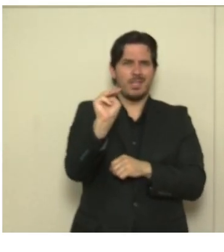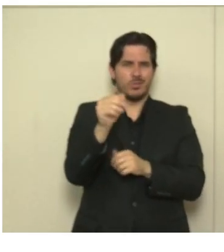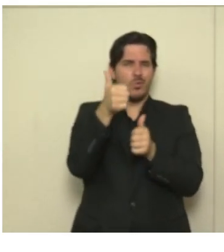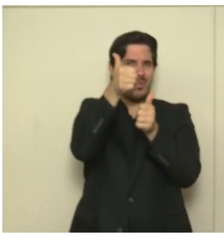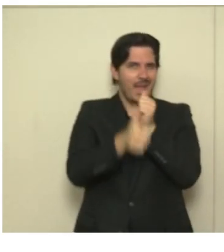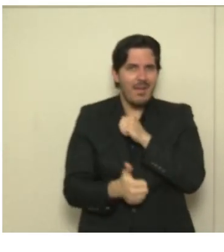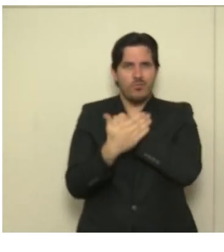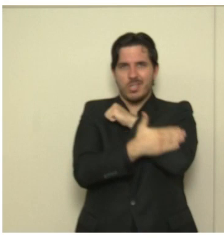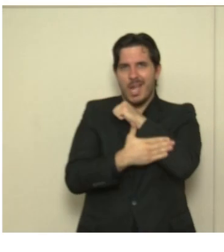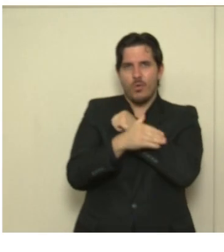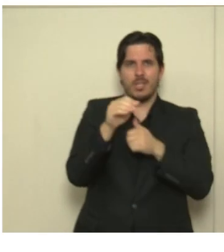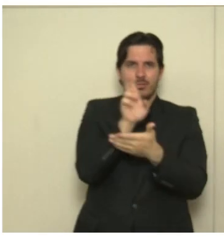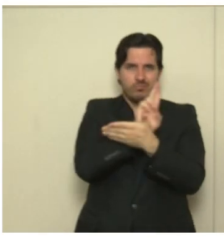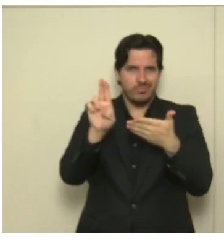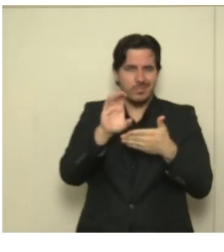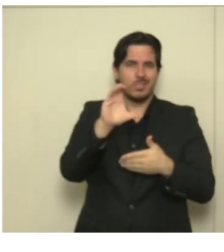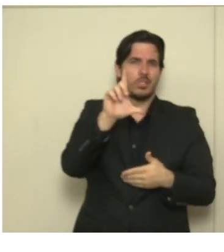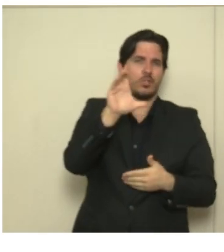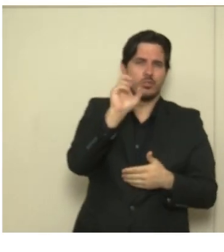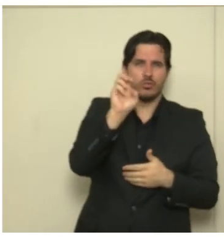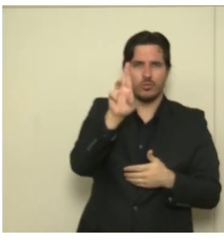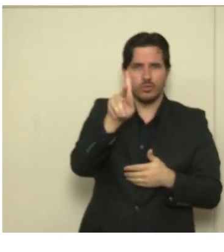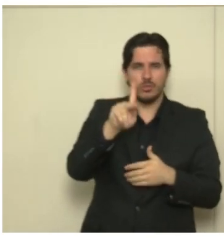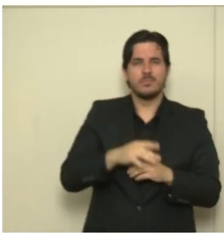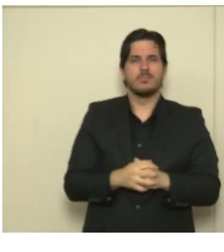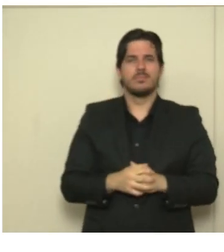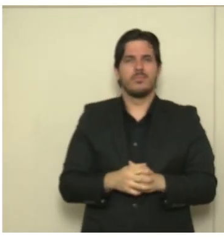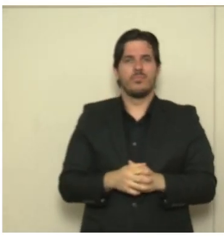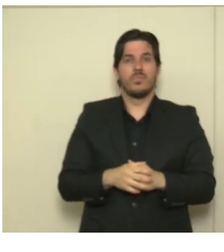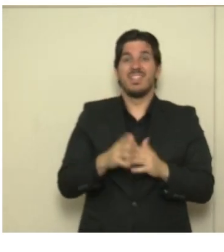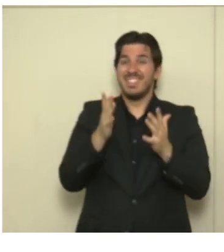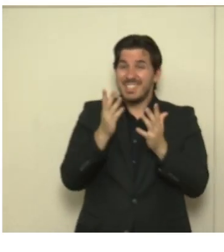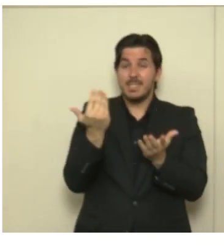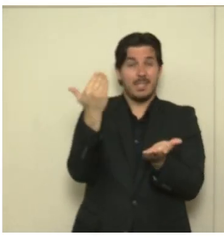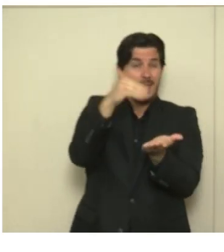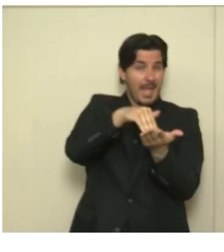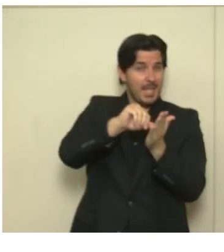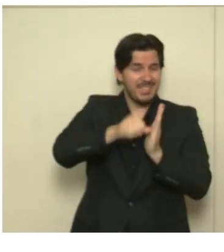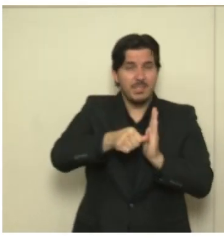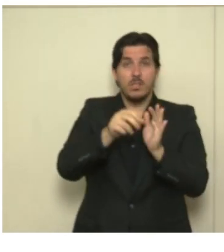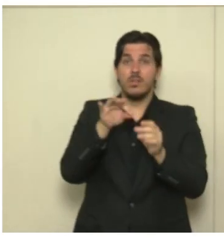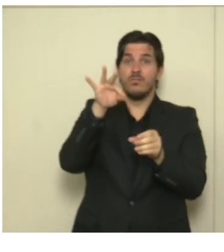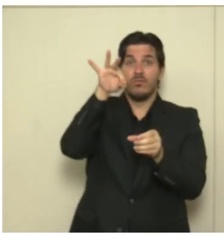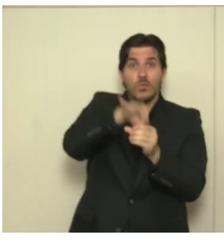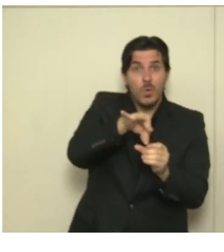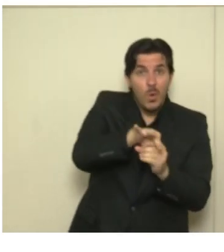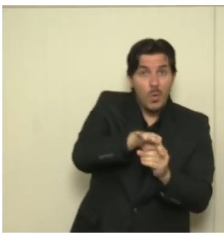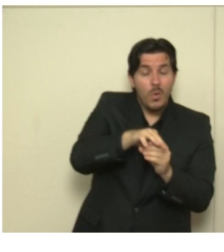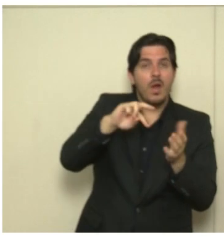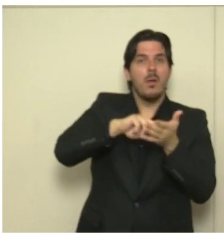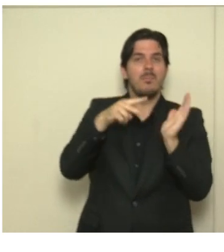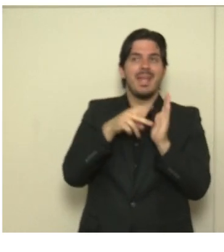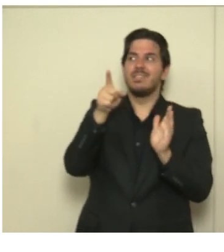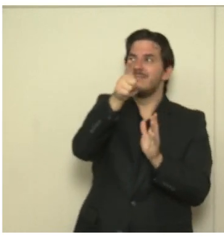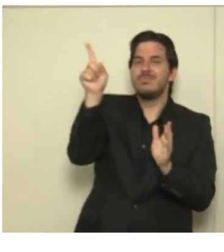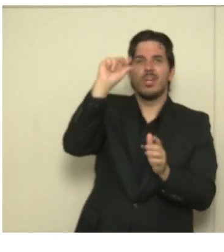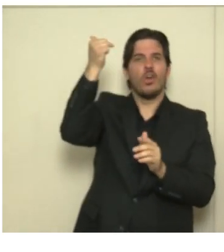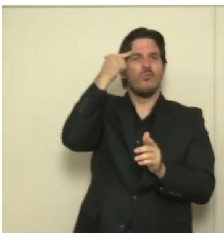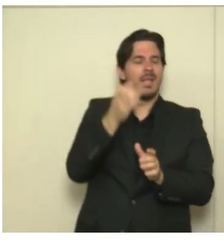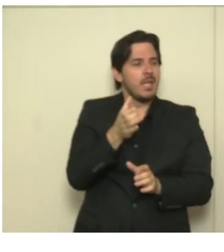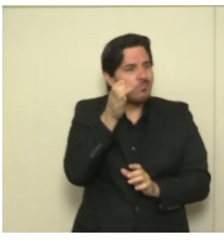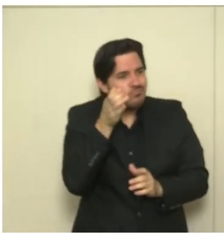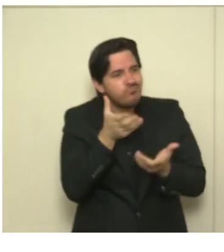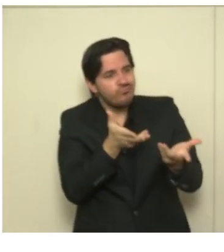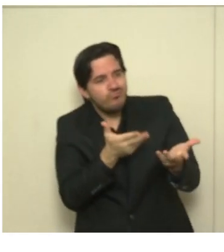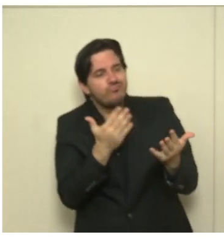clerk's office. So again, being registered to vote is the first step to making your voice heard. So make sure you get registered